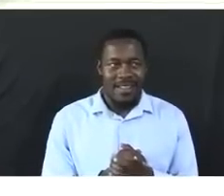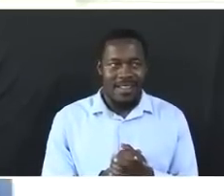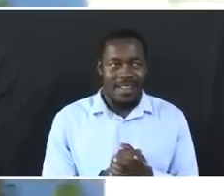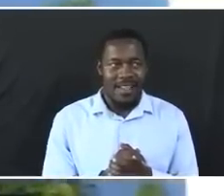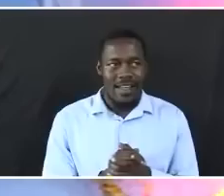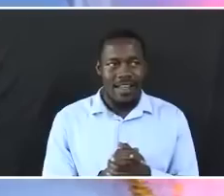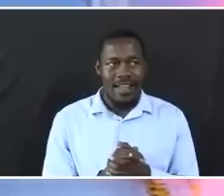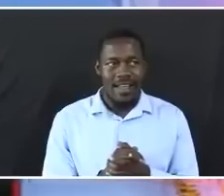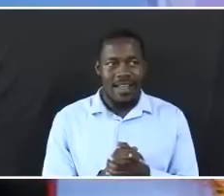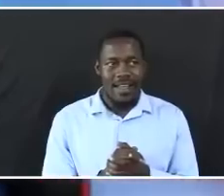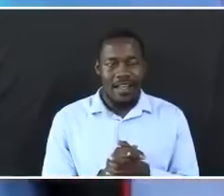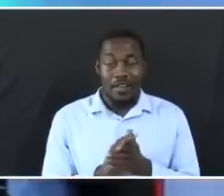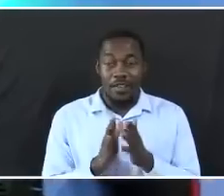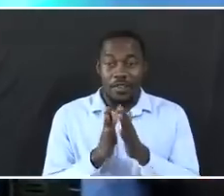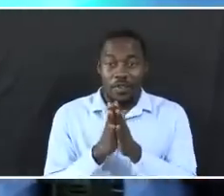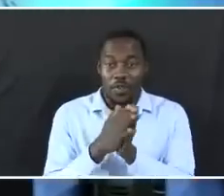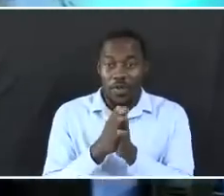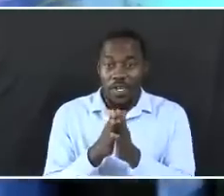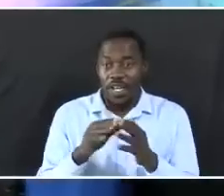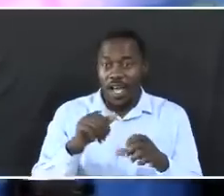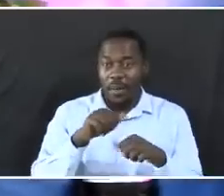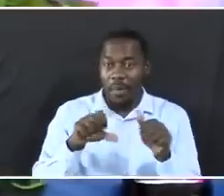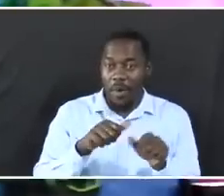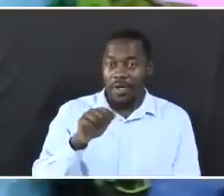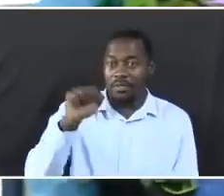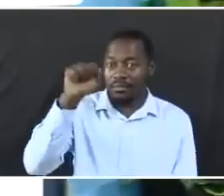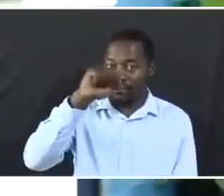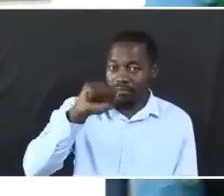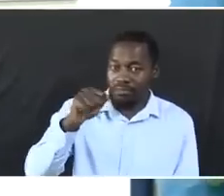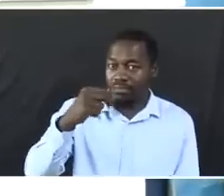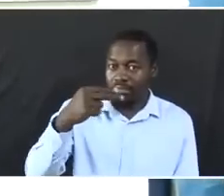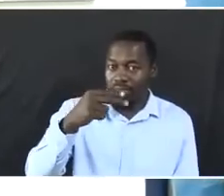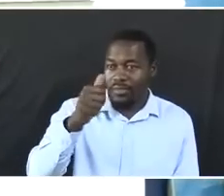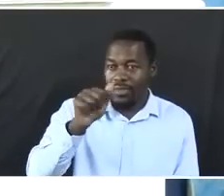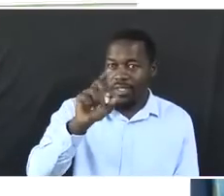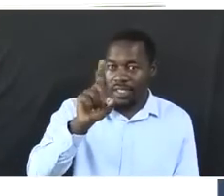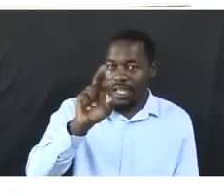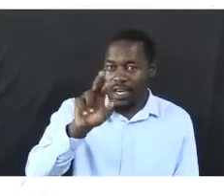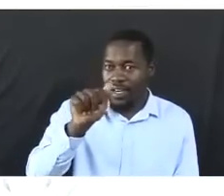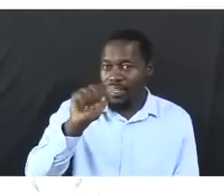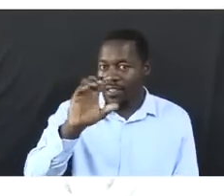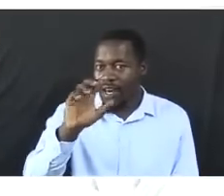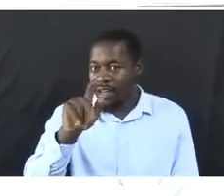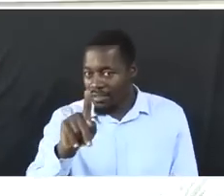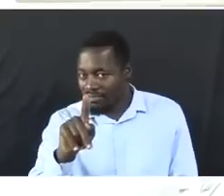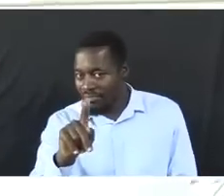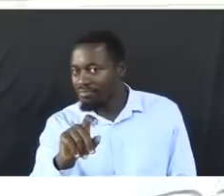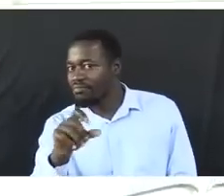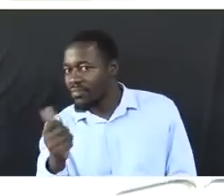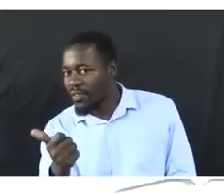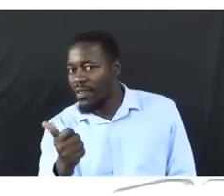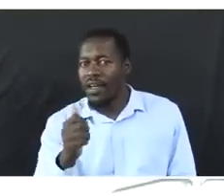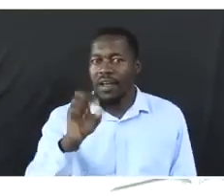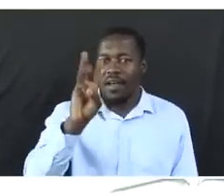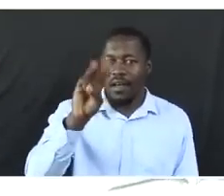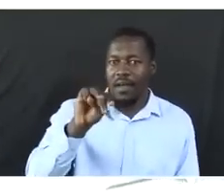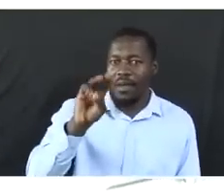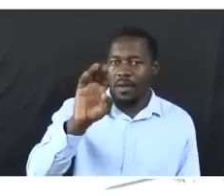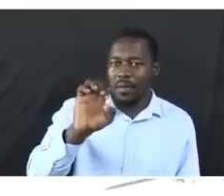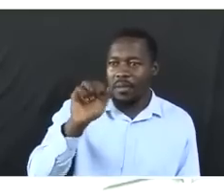they are not careful to consider unions with ungodly people, unbelievers.